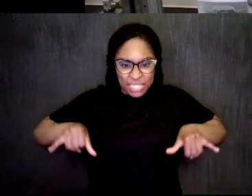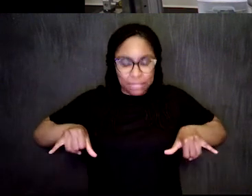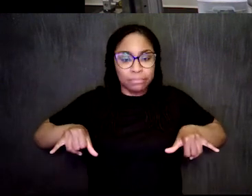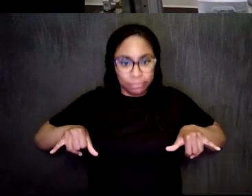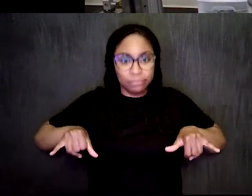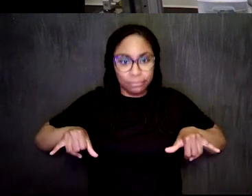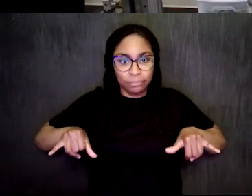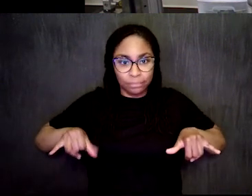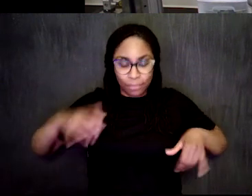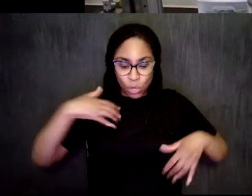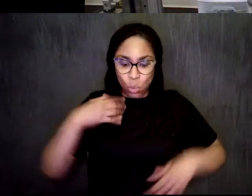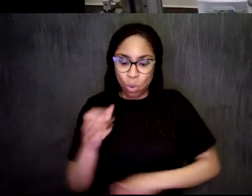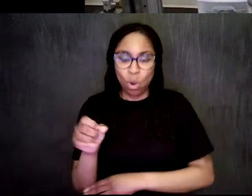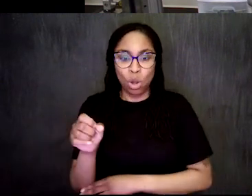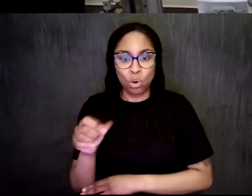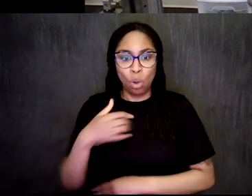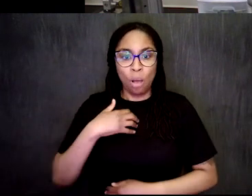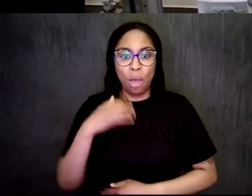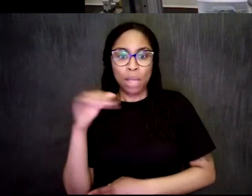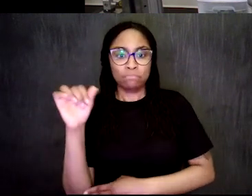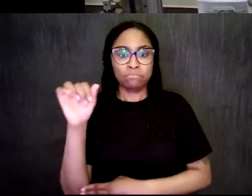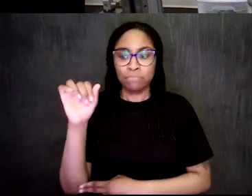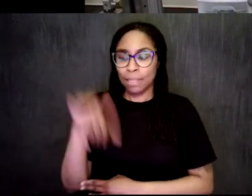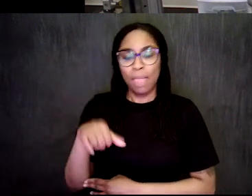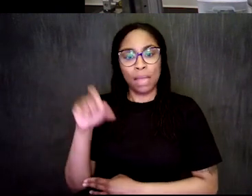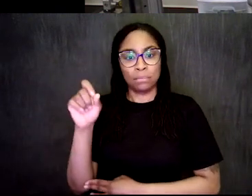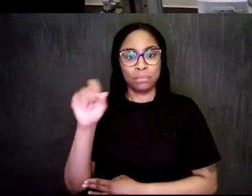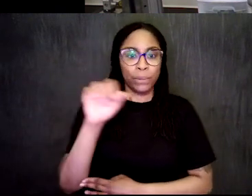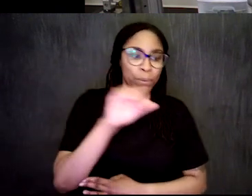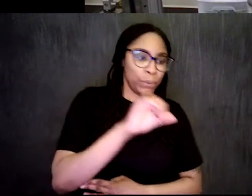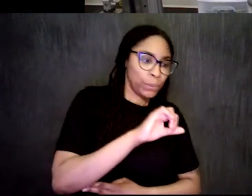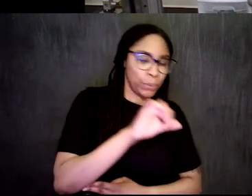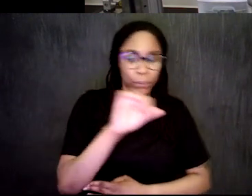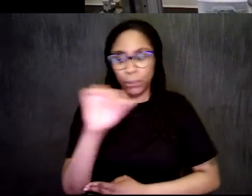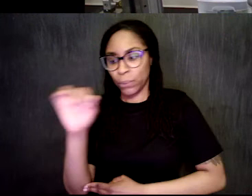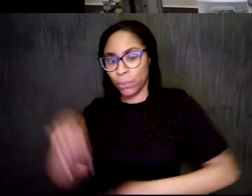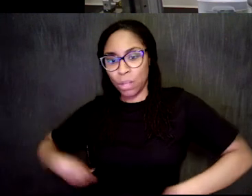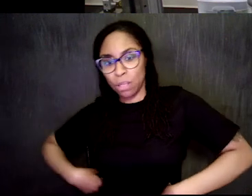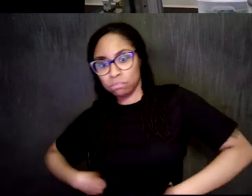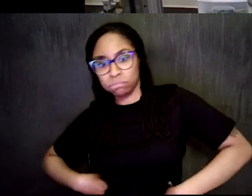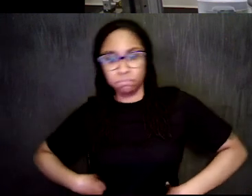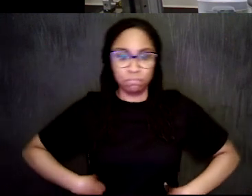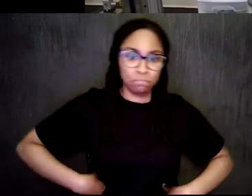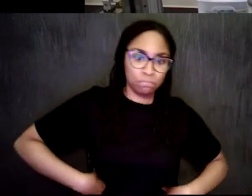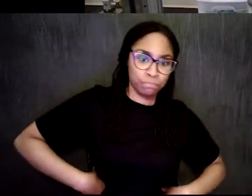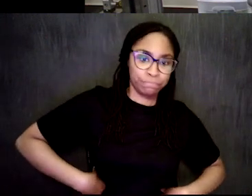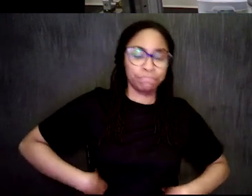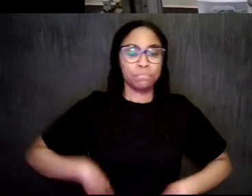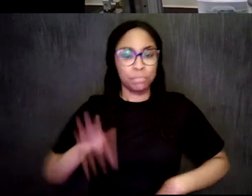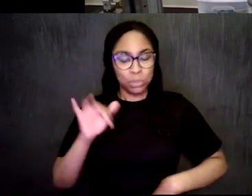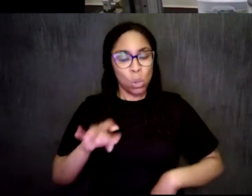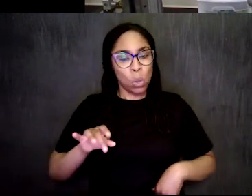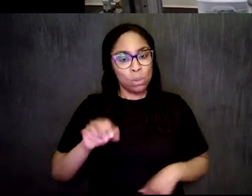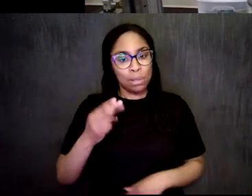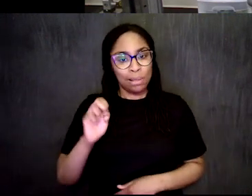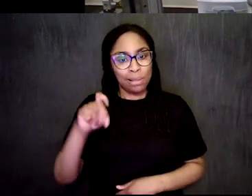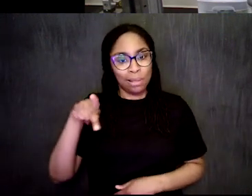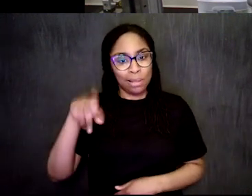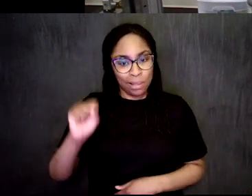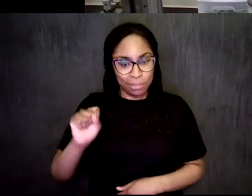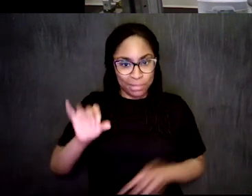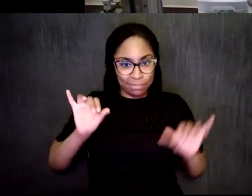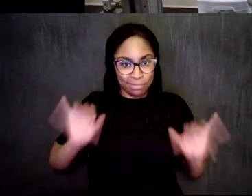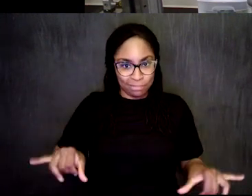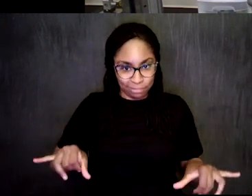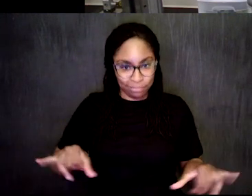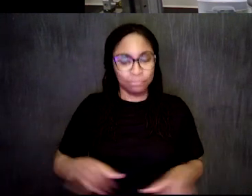keep your hips as still as you can because you want to work on your spine's ability to laterally bend. So you want to keep your hips as still as